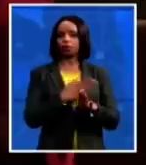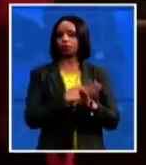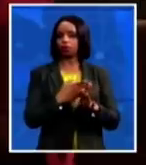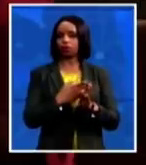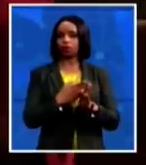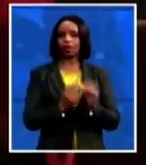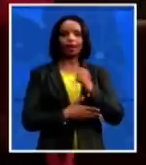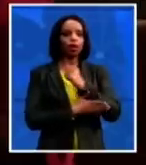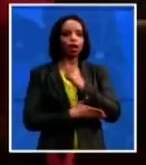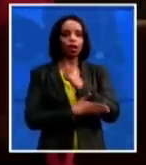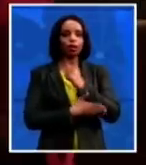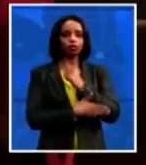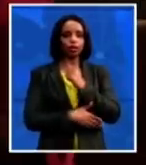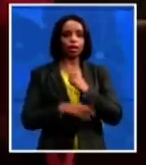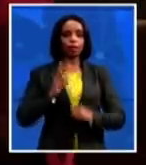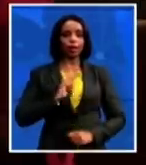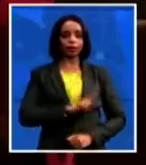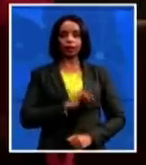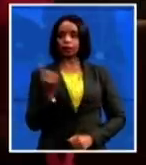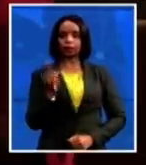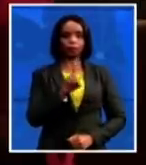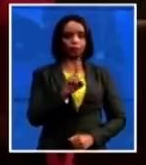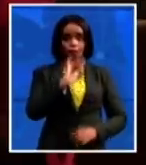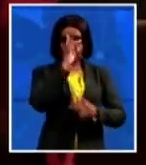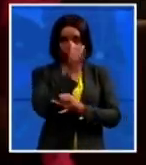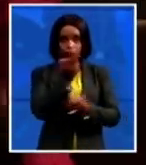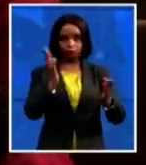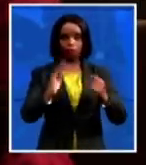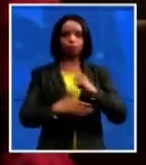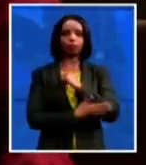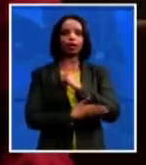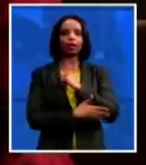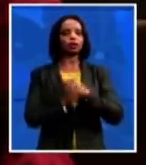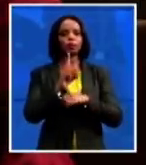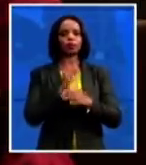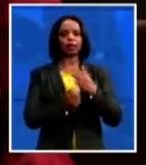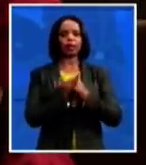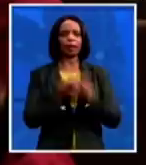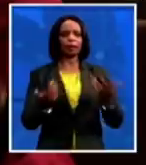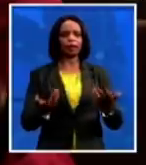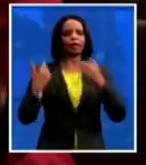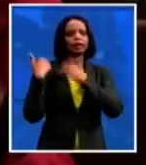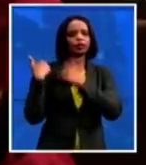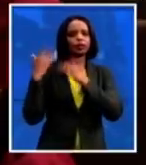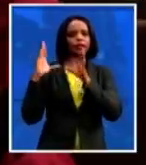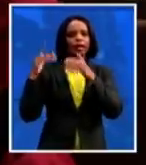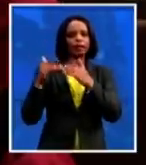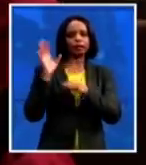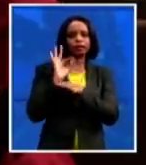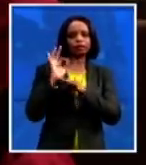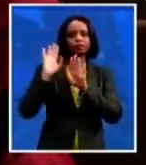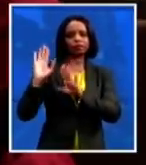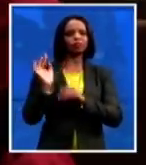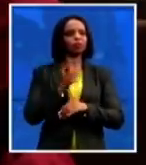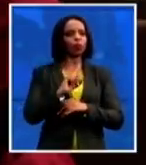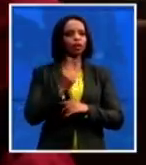where the lapses were in the security cluster's responses and plans to mitigate that going forward? And Paul